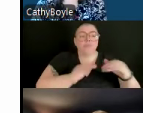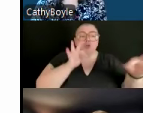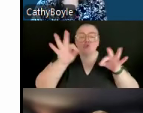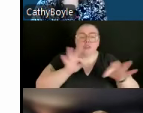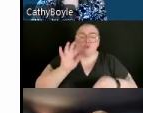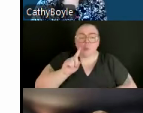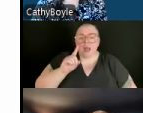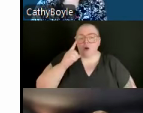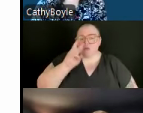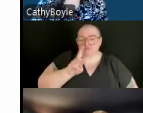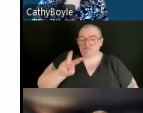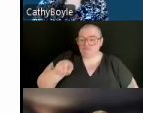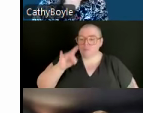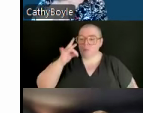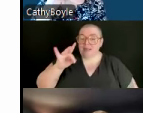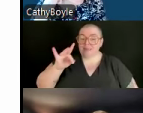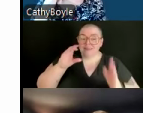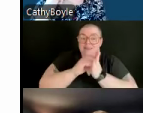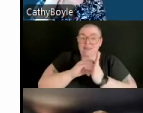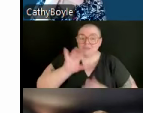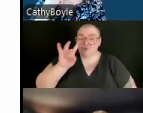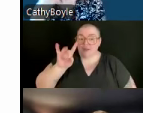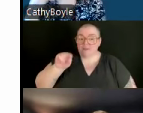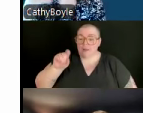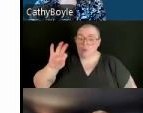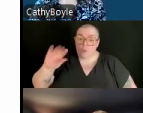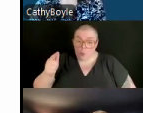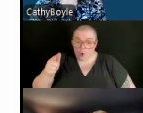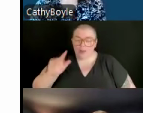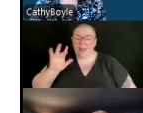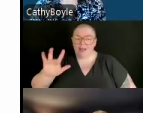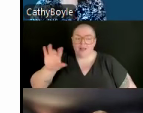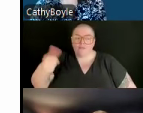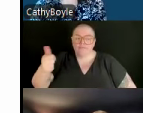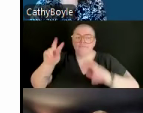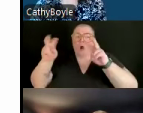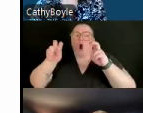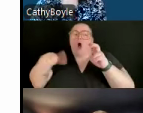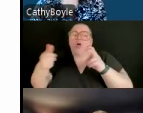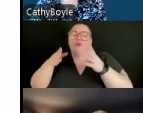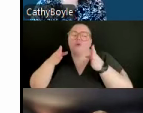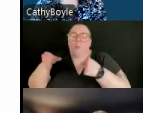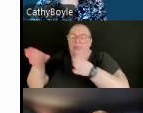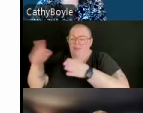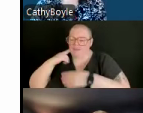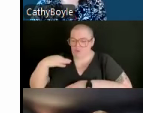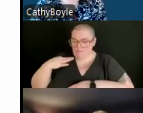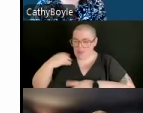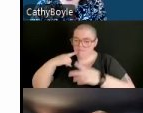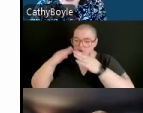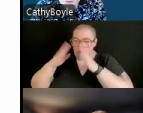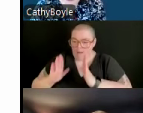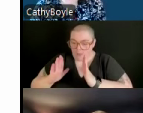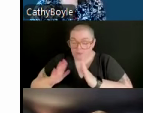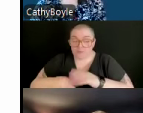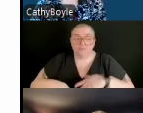www.18section8.org. Click on other ways to apply for housing. We're going to be looking at all of this in a minute. Track your applications